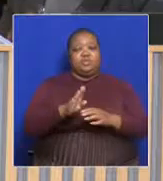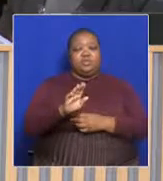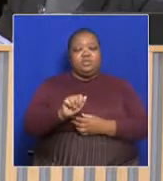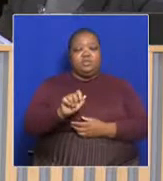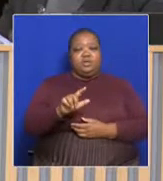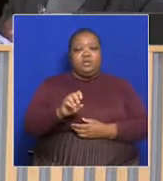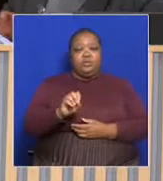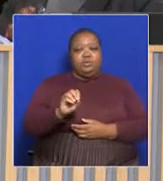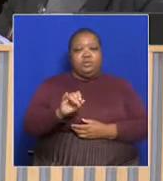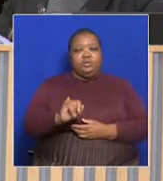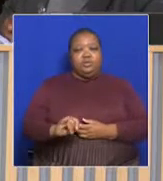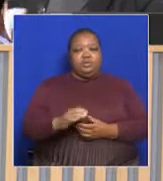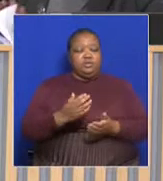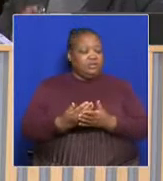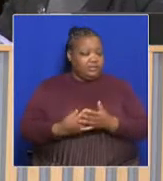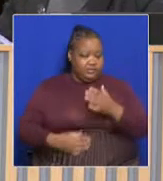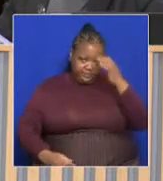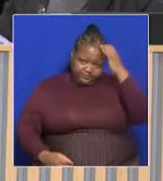Okay.